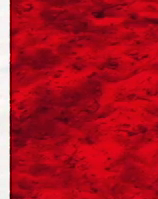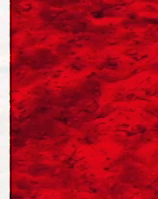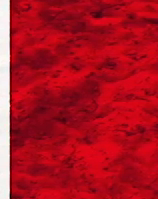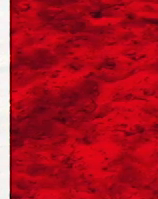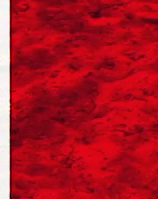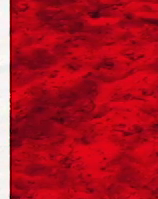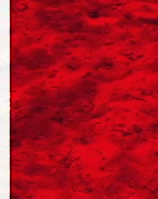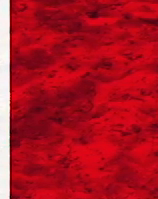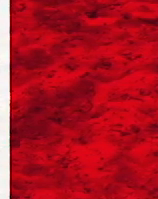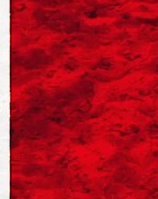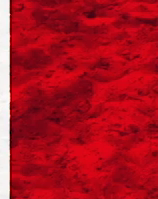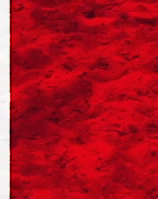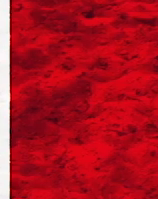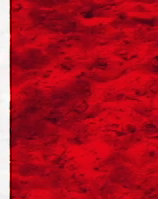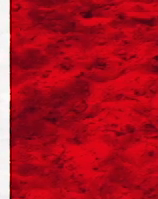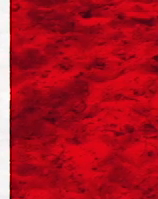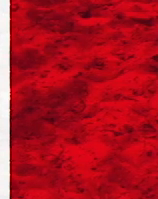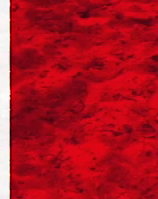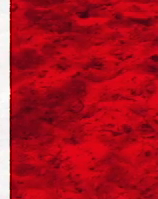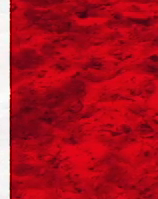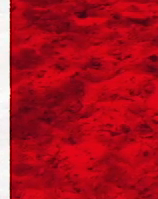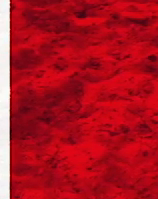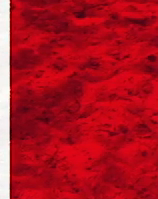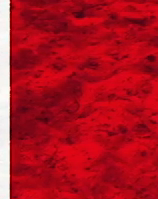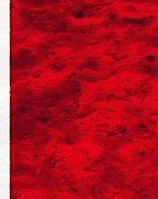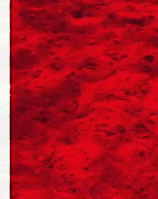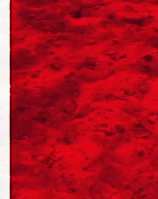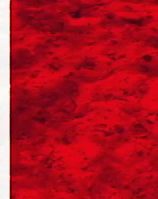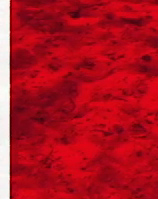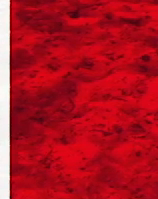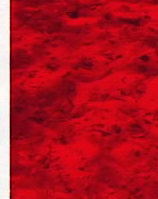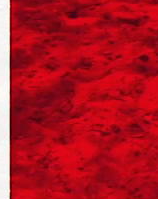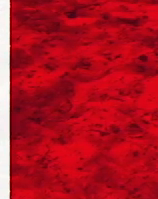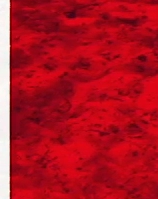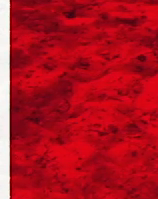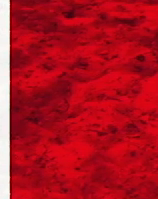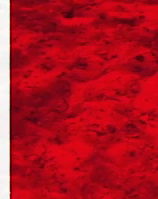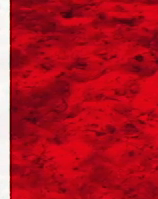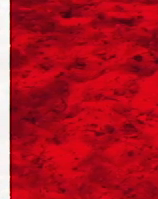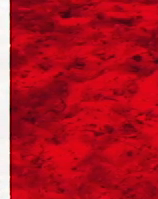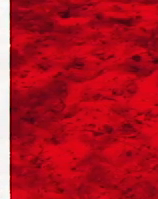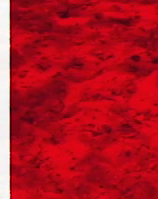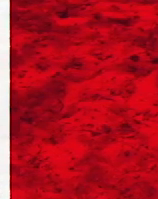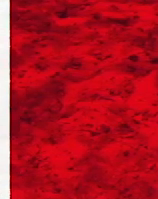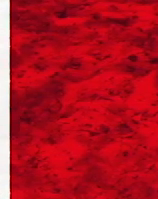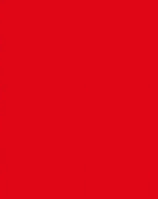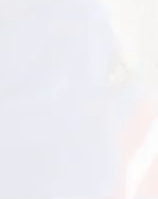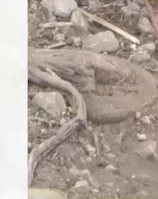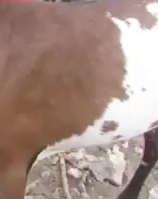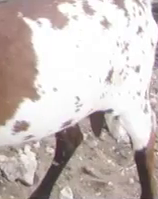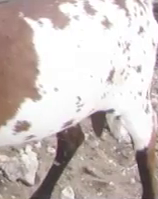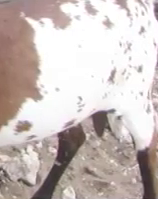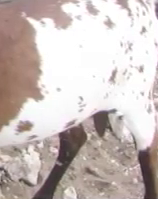during working hours or email missions saturn.org for registration and inquiry